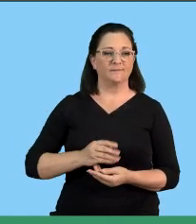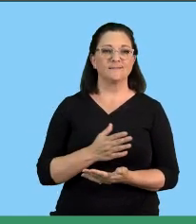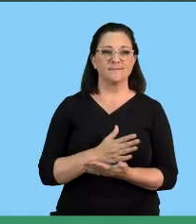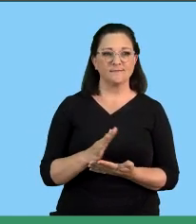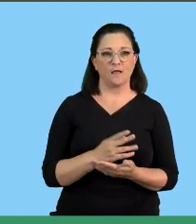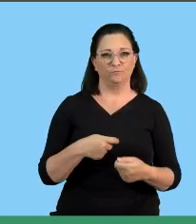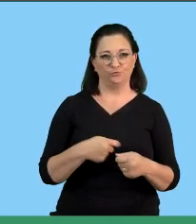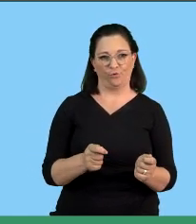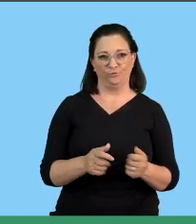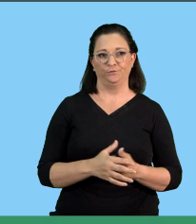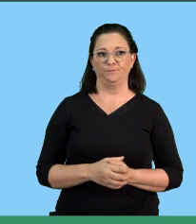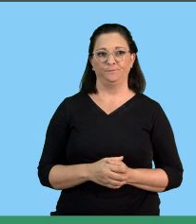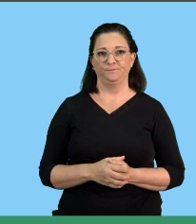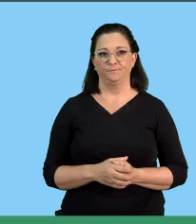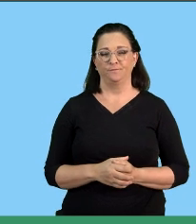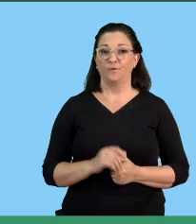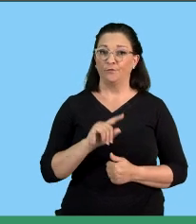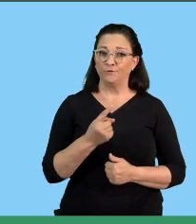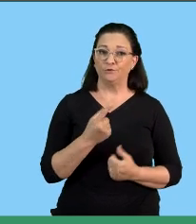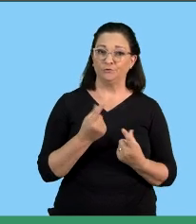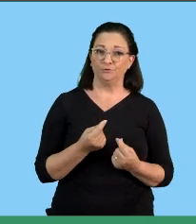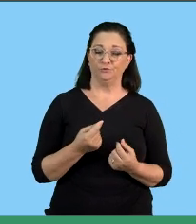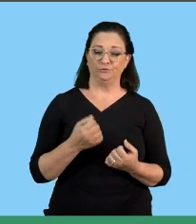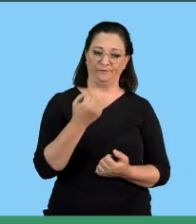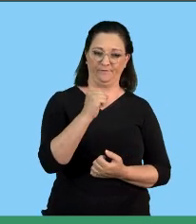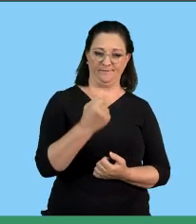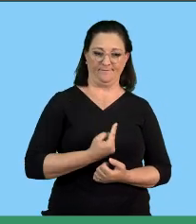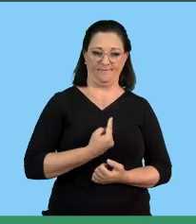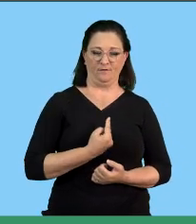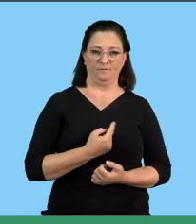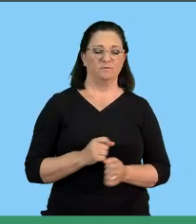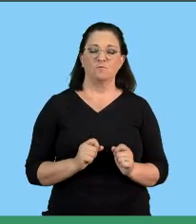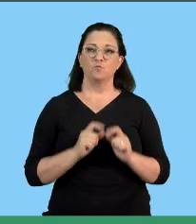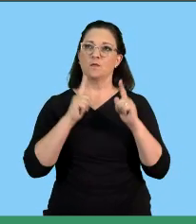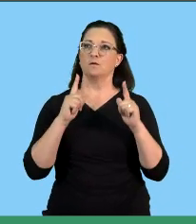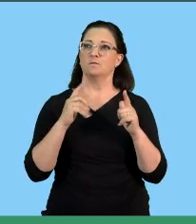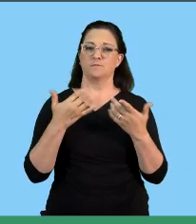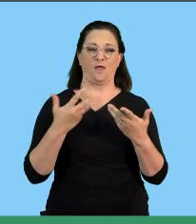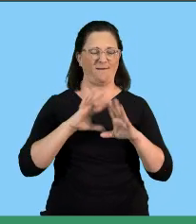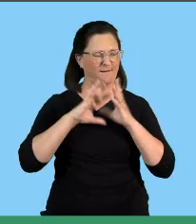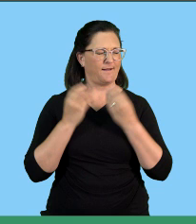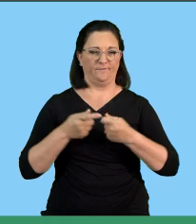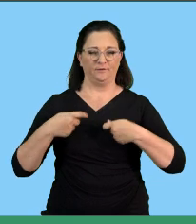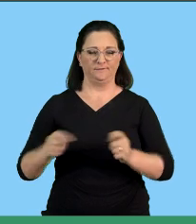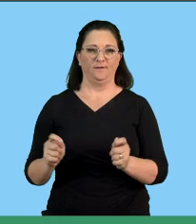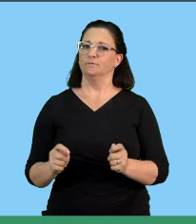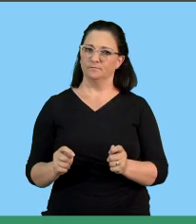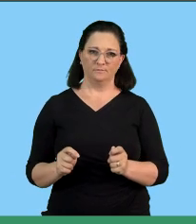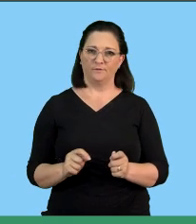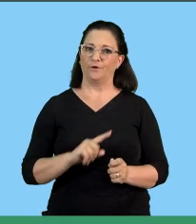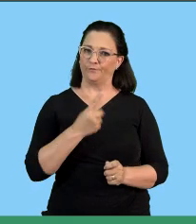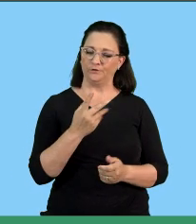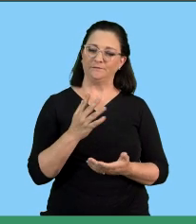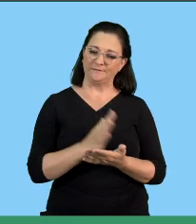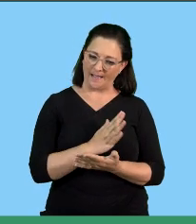of them. So that is basically the first thing that we do to try and defend ourselves. We're not going to just wake up and say, no, now we're going to sell everything. No,